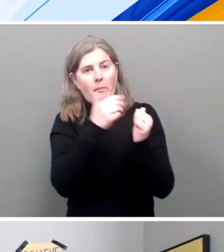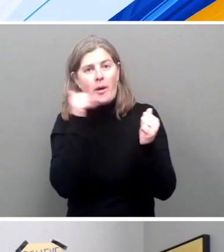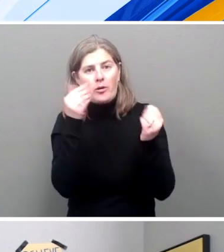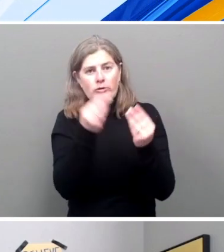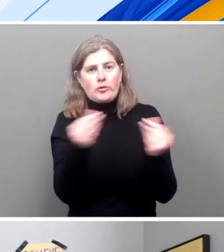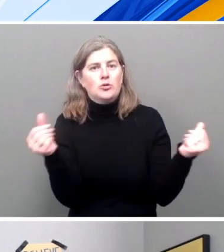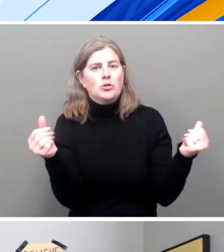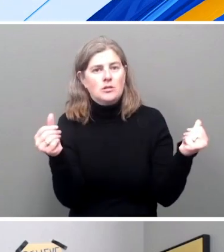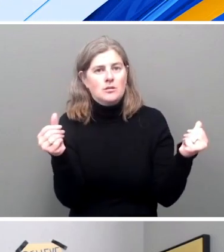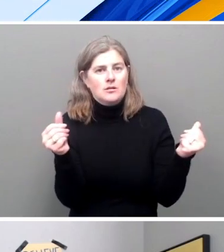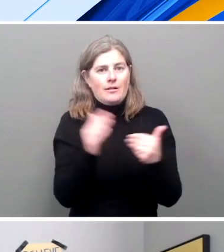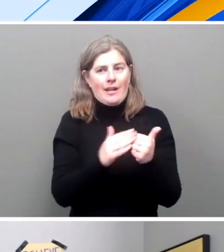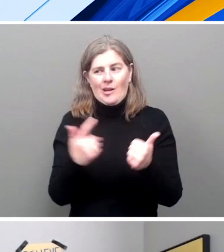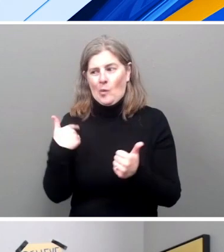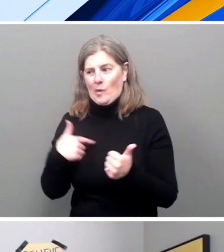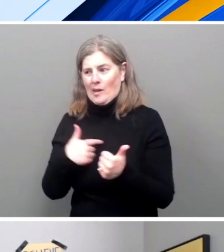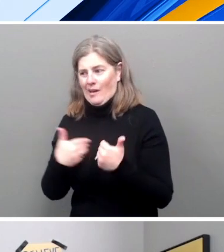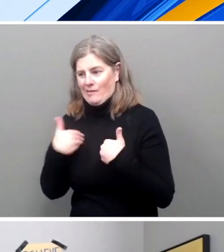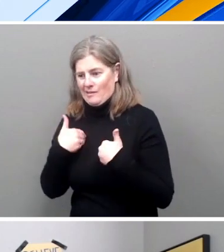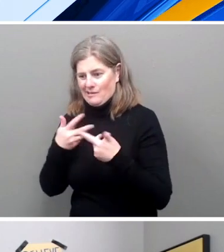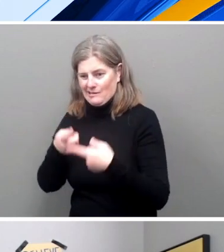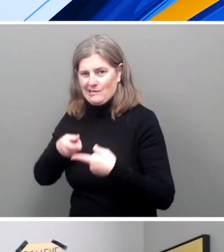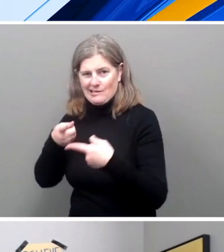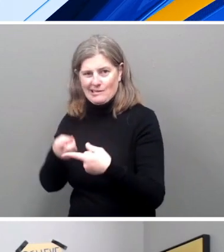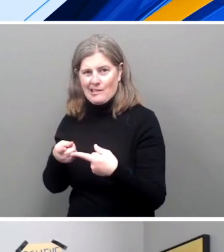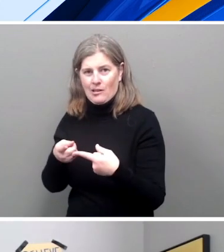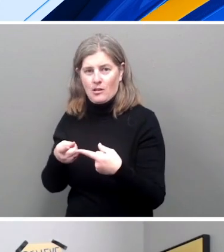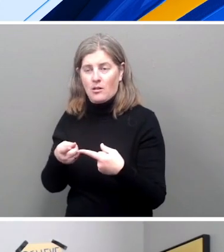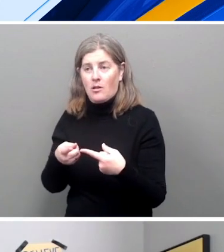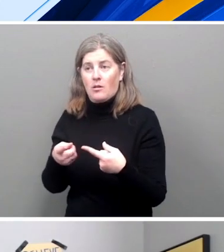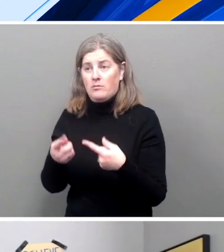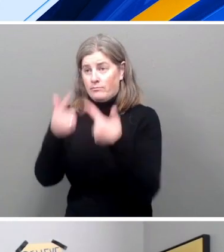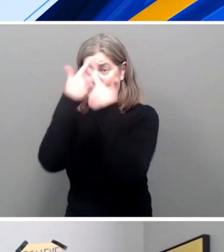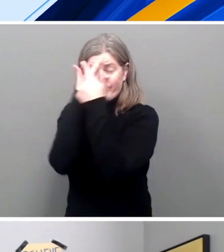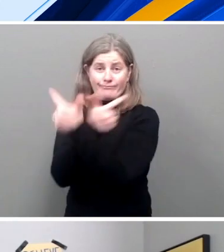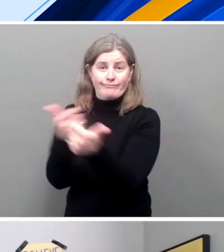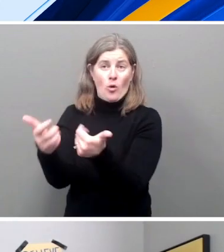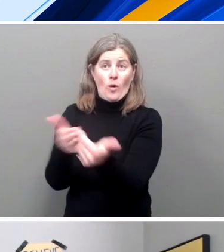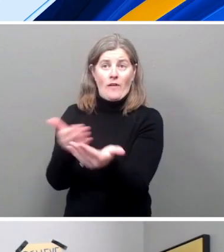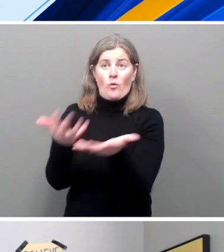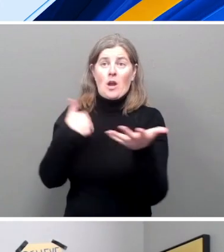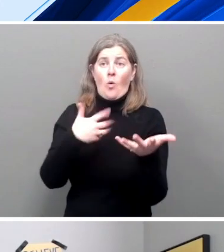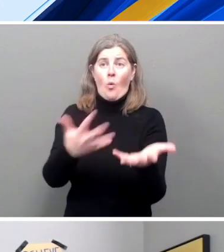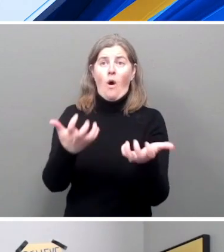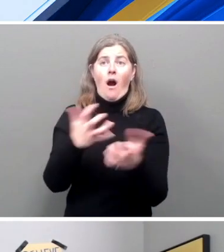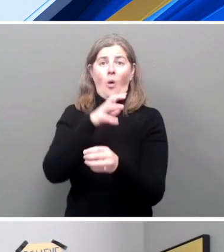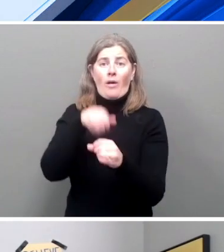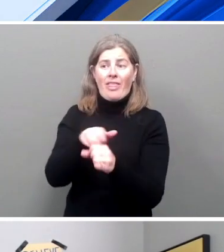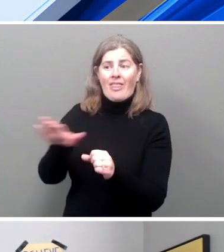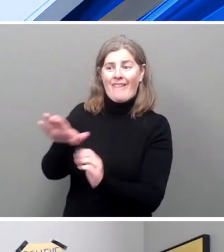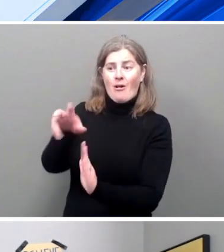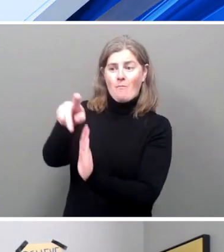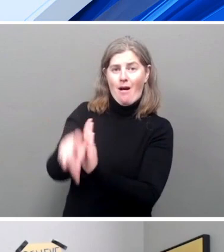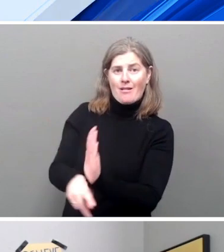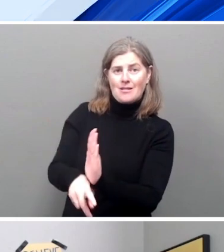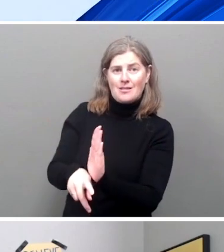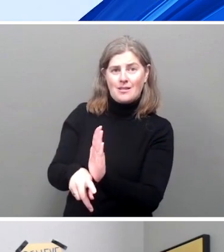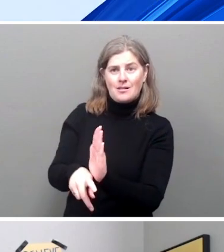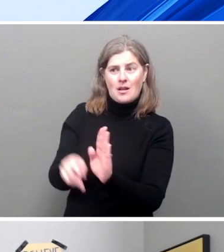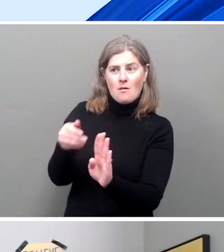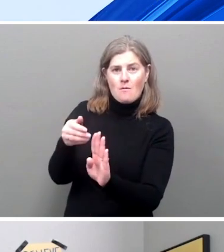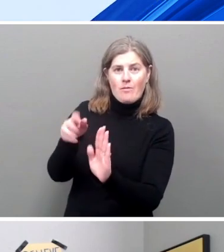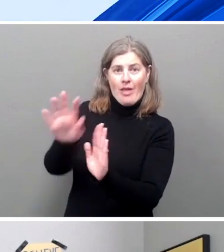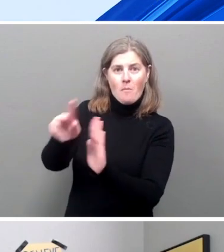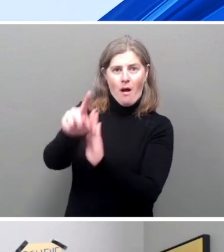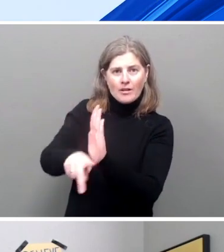than the solution we have now, which is we can do anything we want that was within people's policies before the pandemic started.